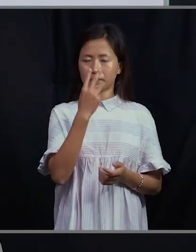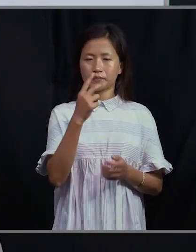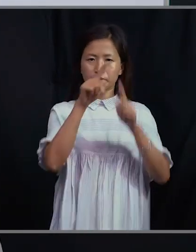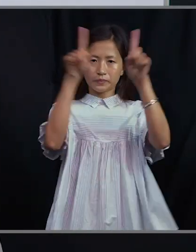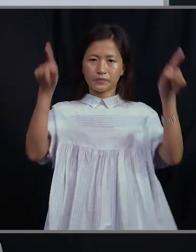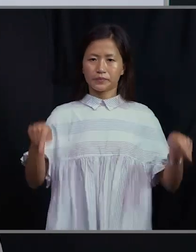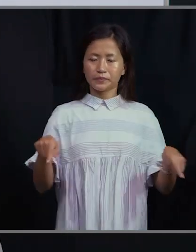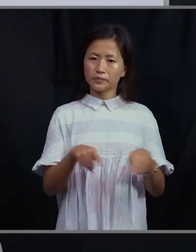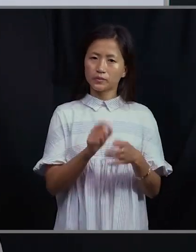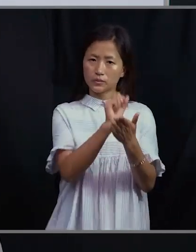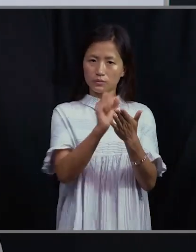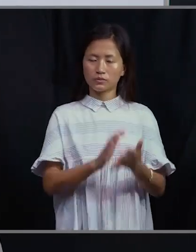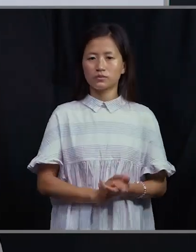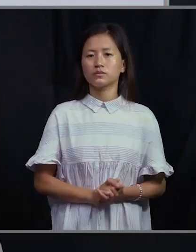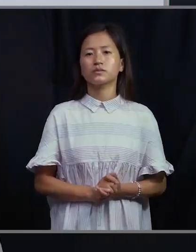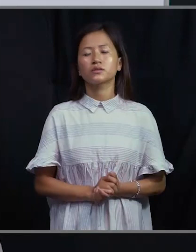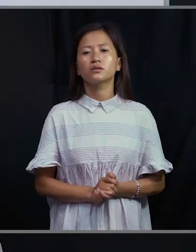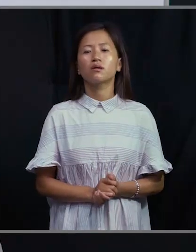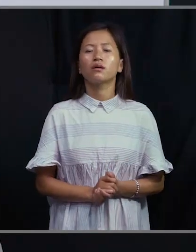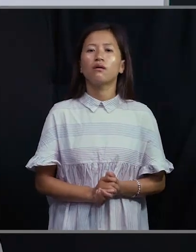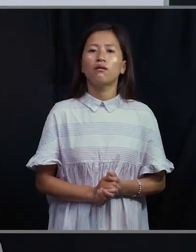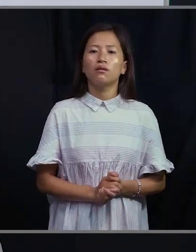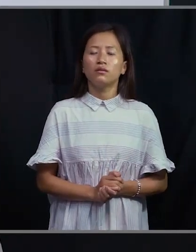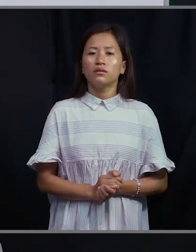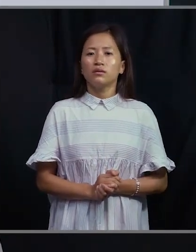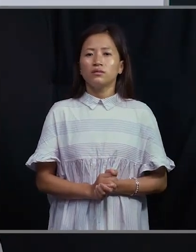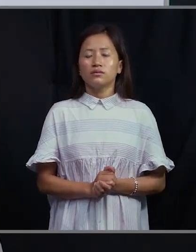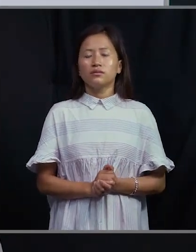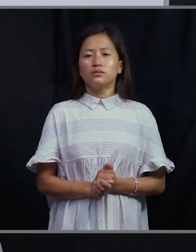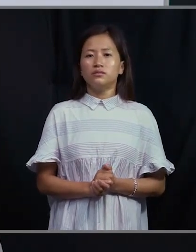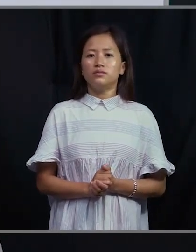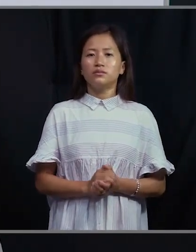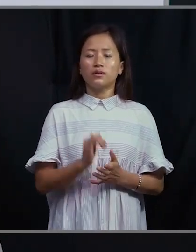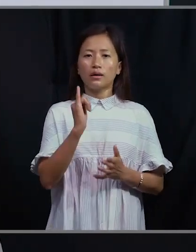there is a particular word which is called as idat. Okay, idat,